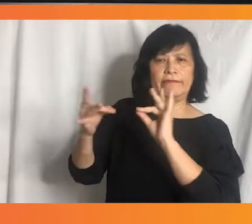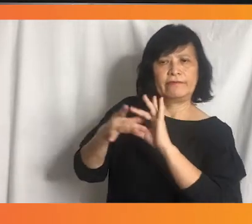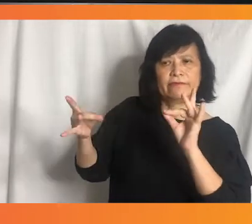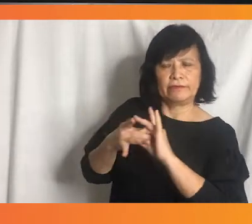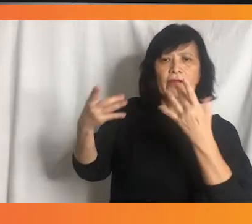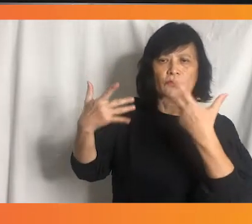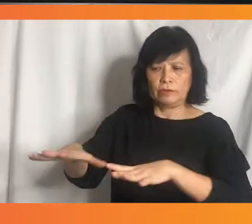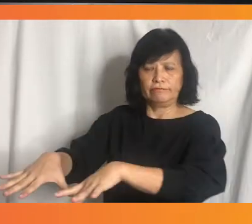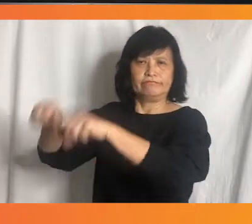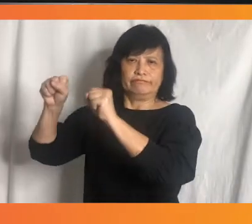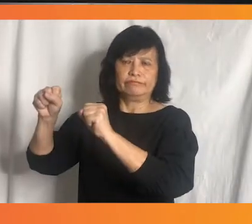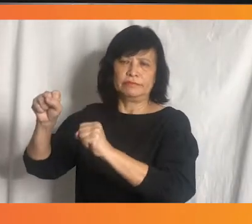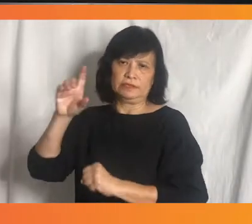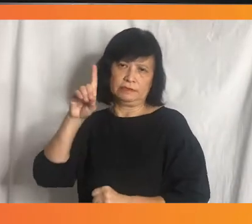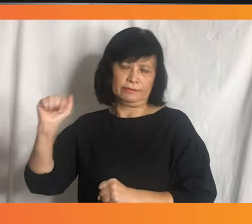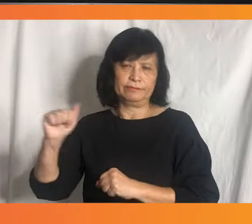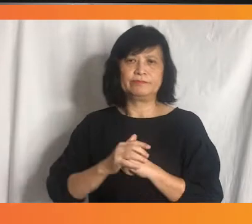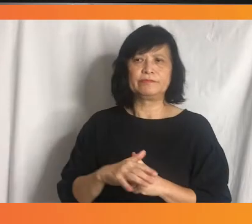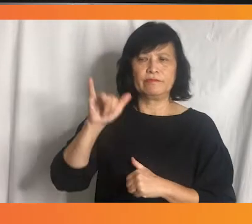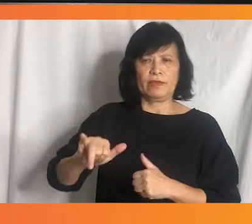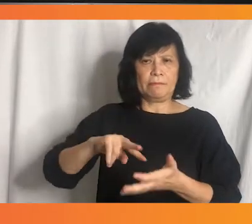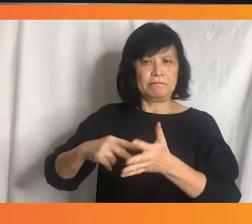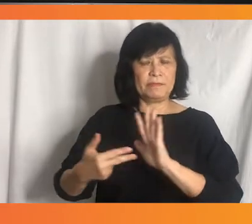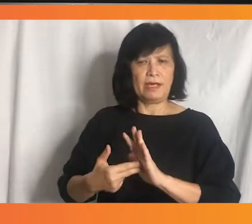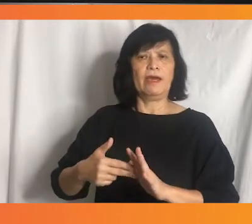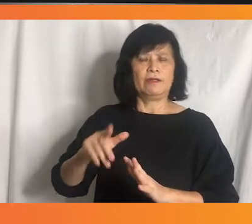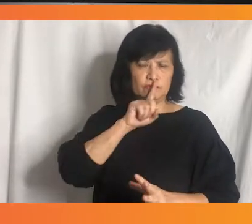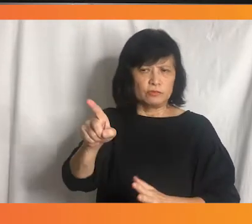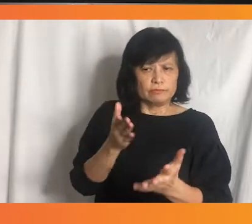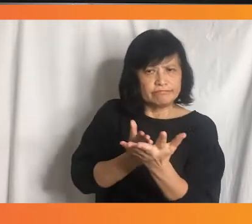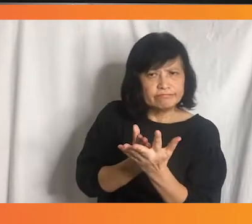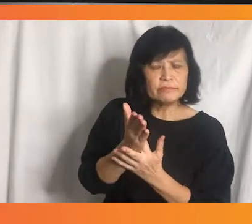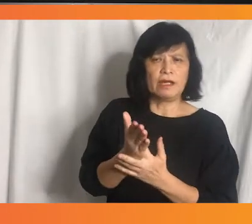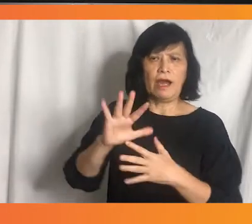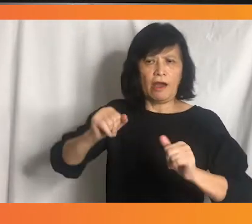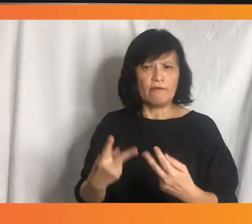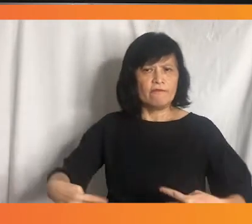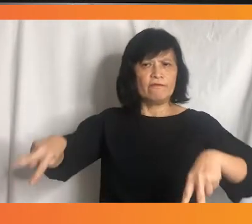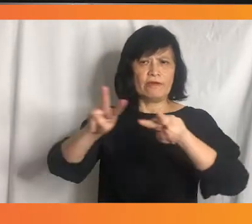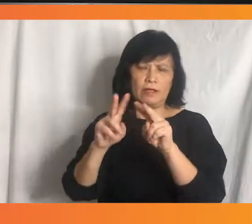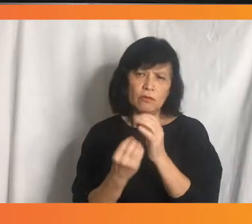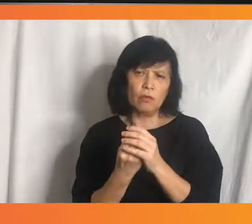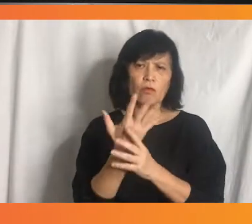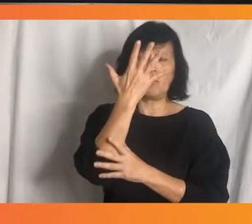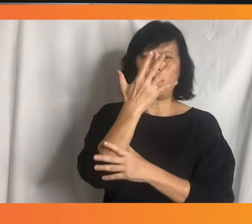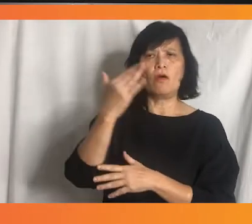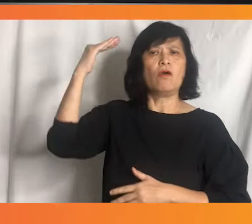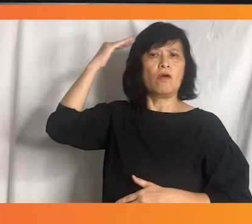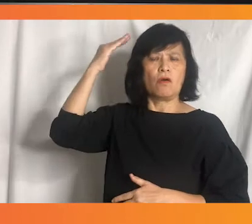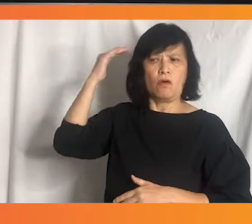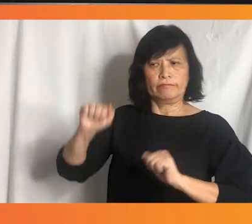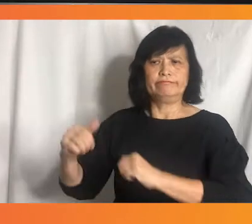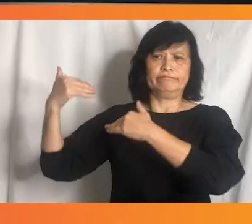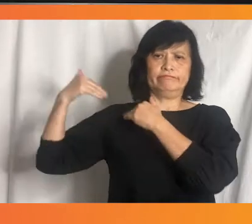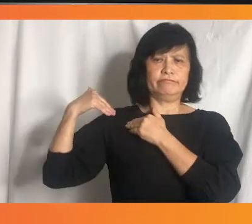disability. These include having a sense of being through the resumption of valued roles, which encourages a sense of accountability